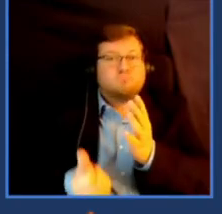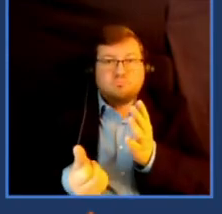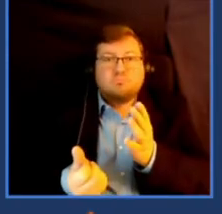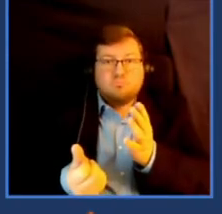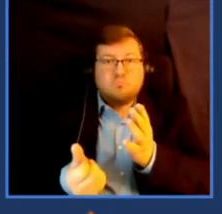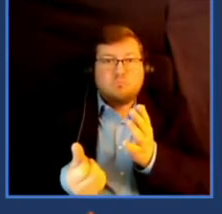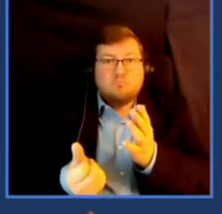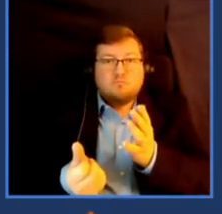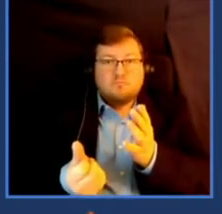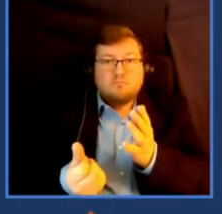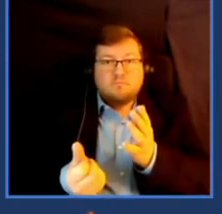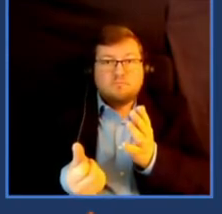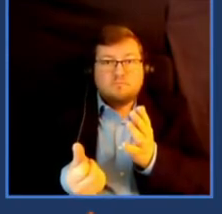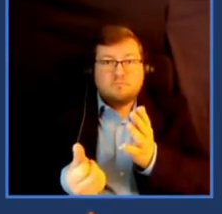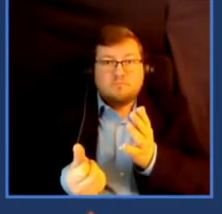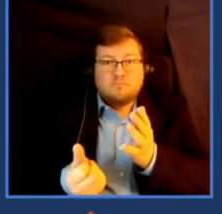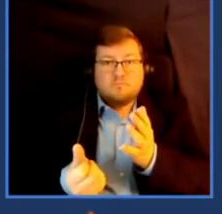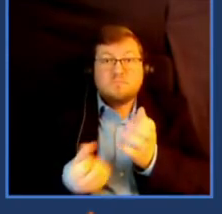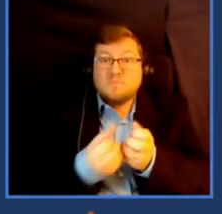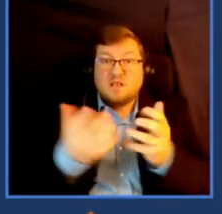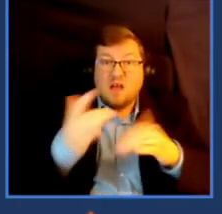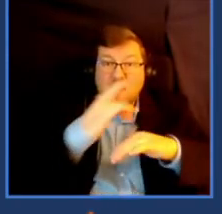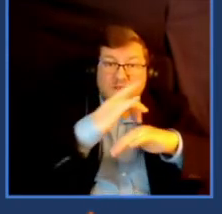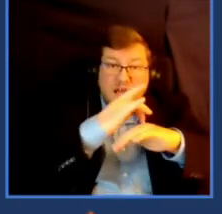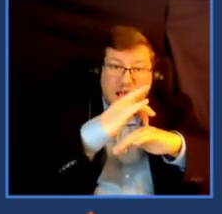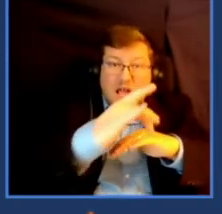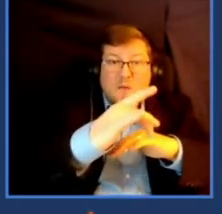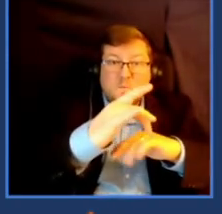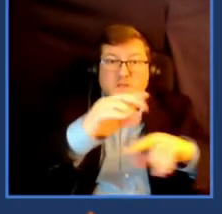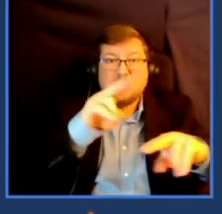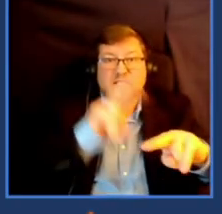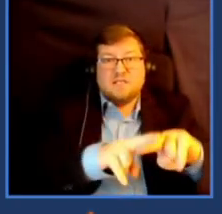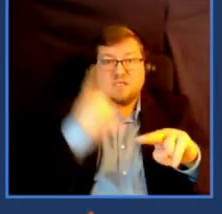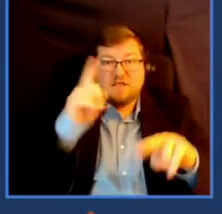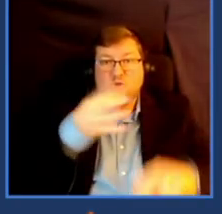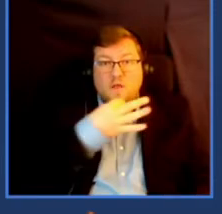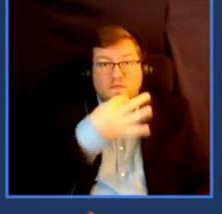That's a lot of empty seats at Thanksgiving.